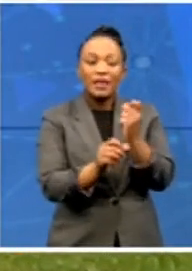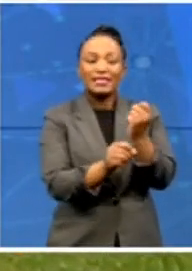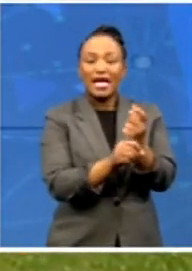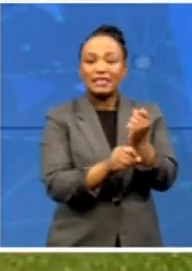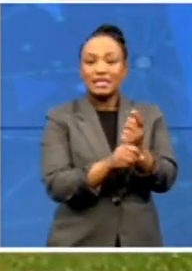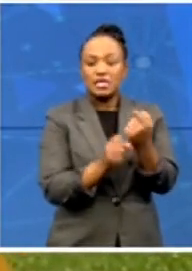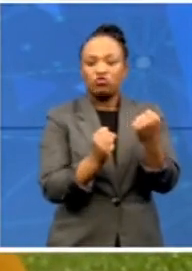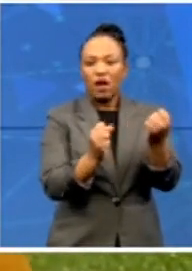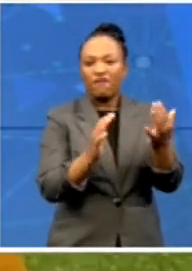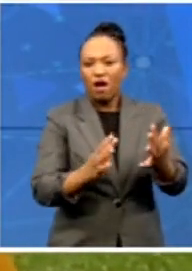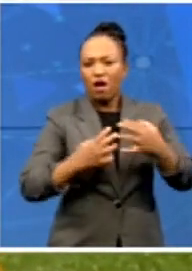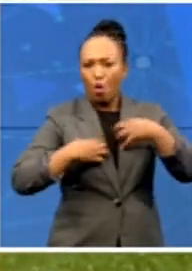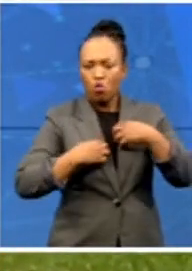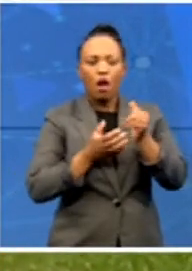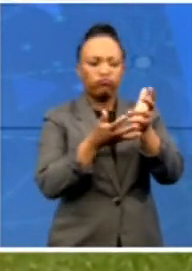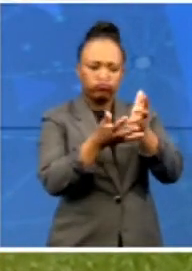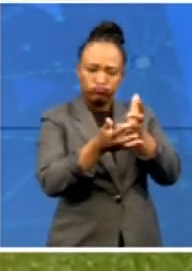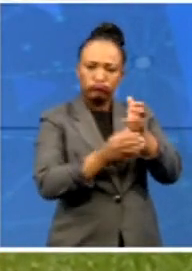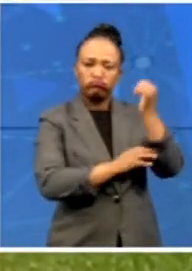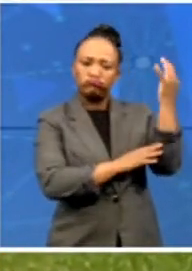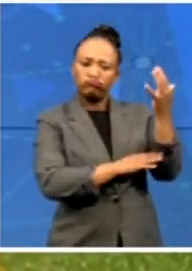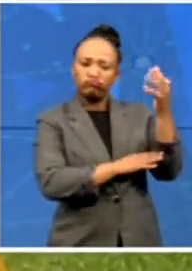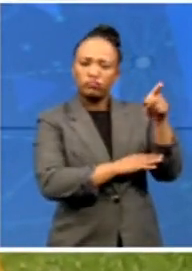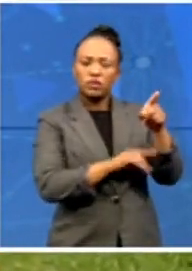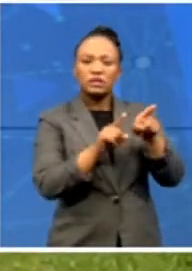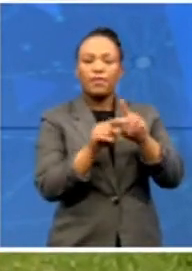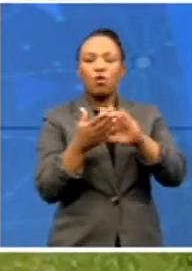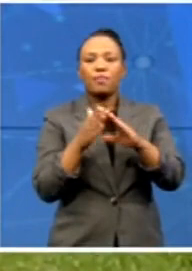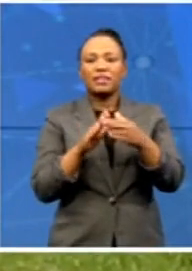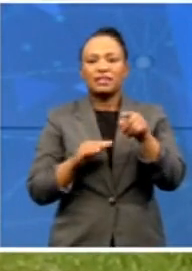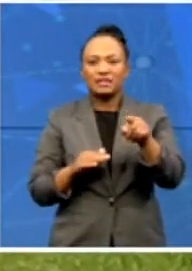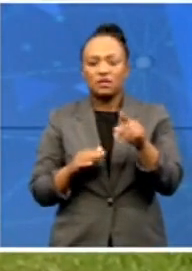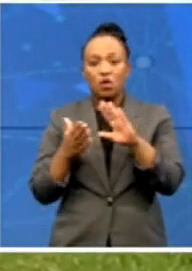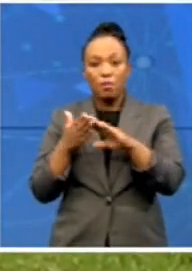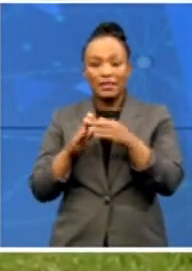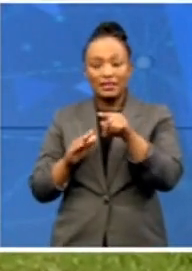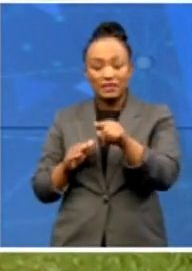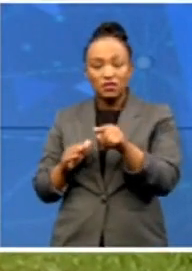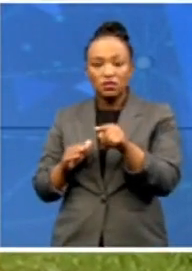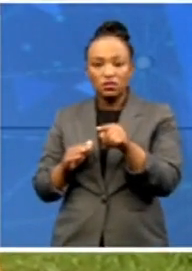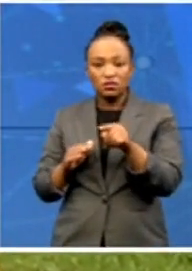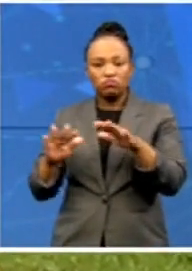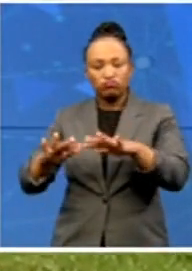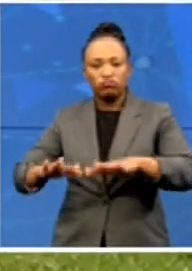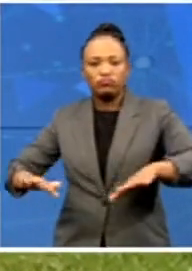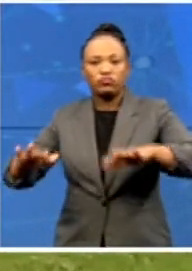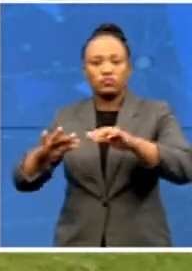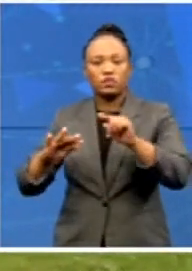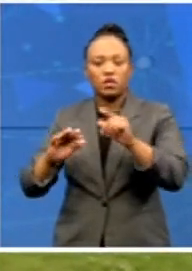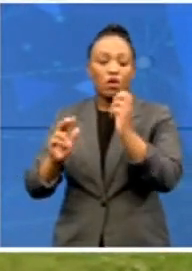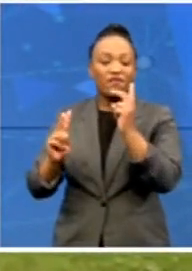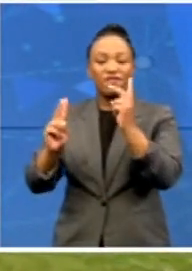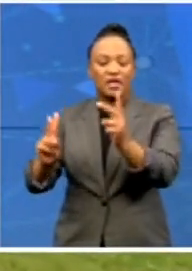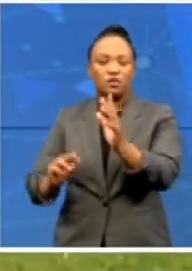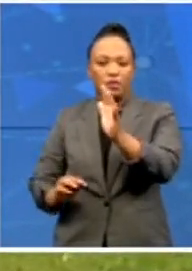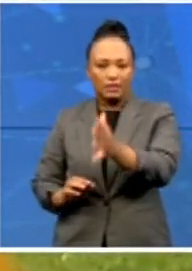other communities. There is a community here that is called Polo Park. That is the area that he will be visiting, to also